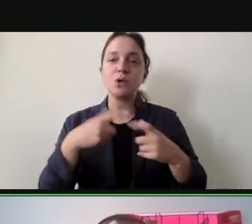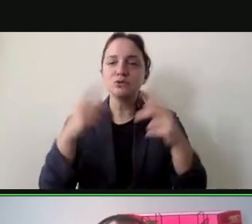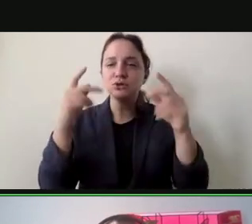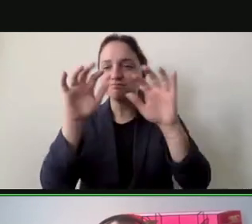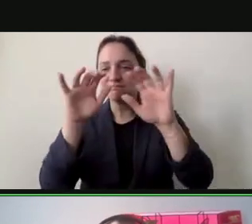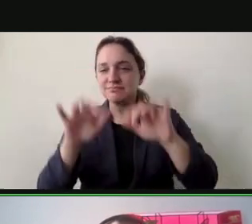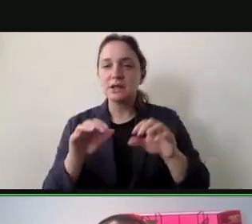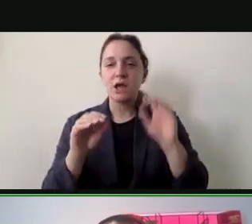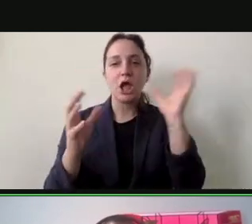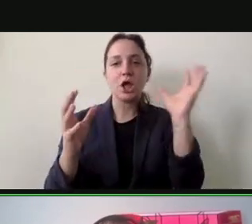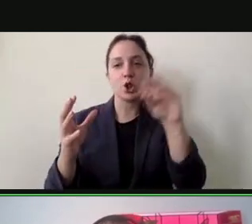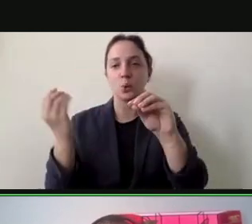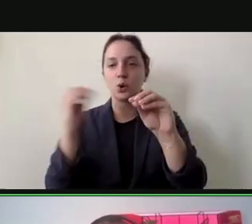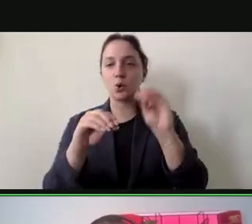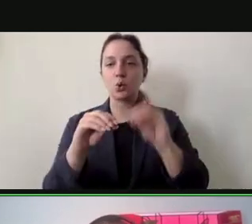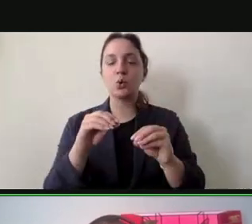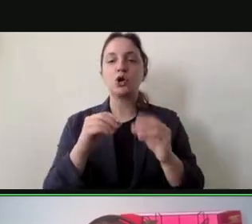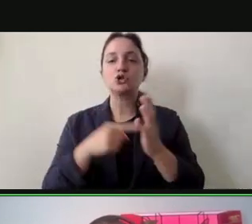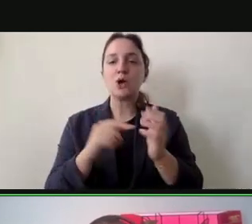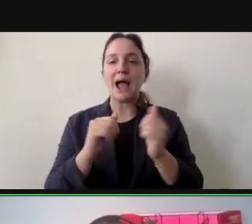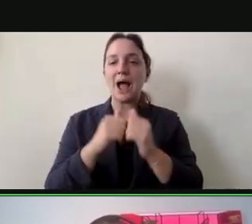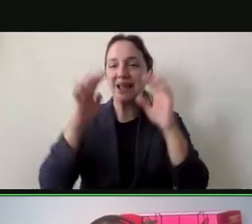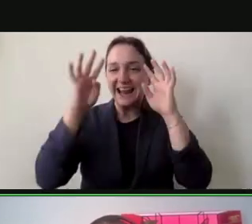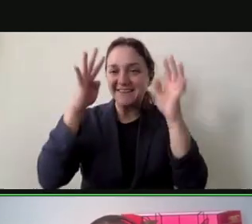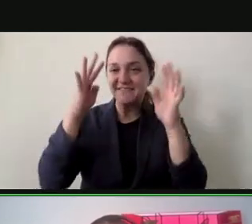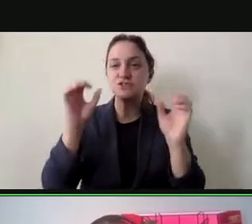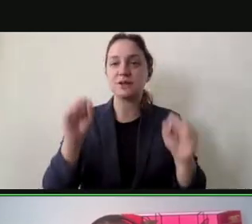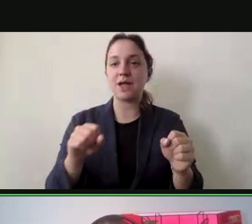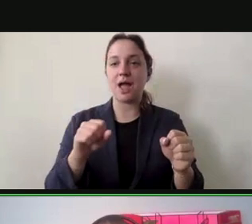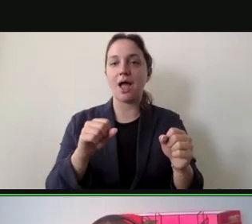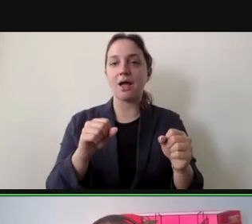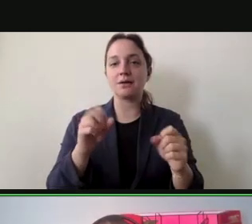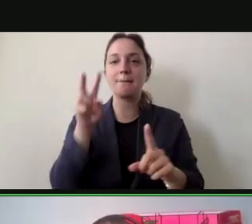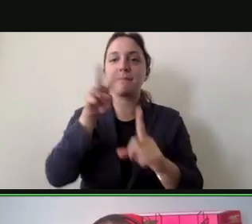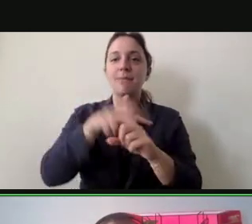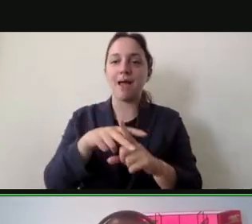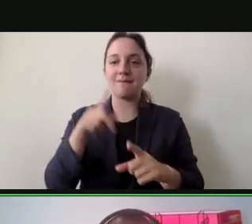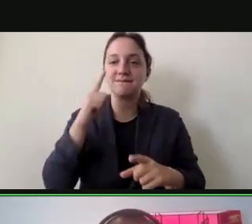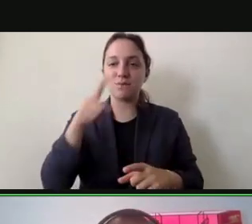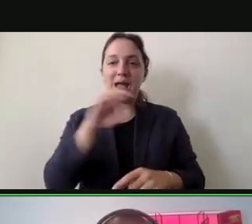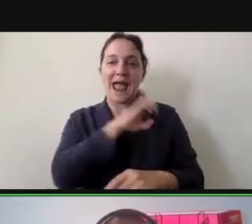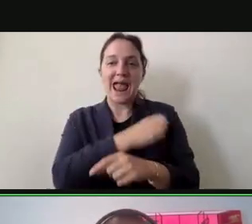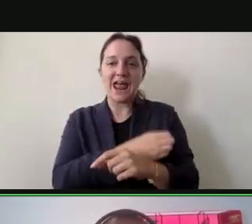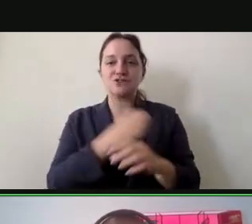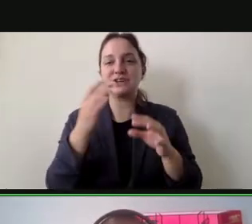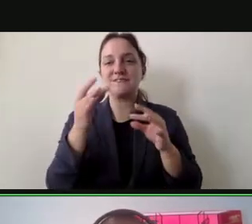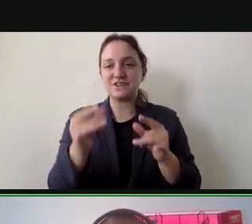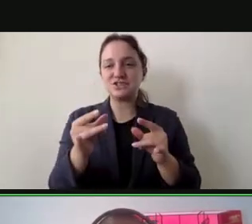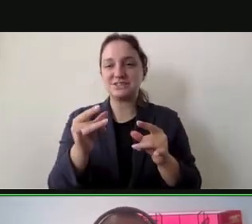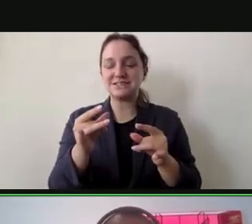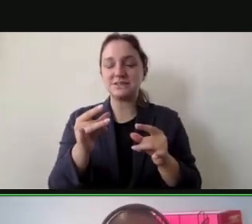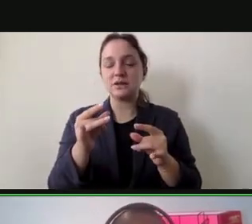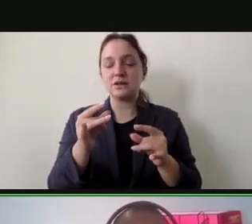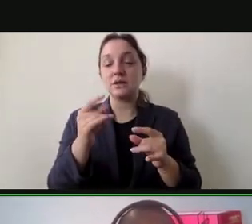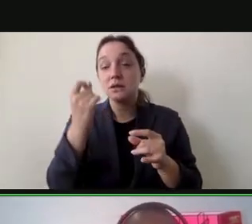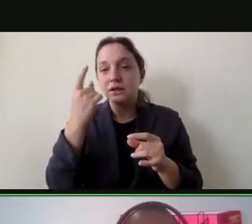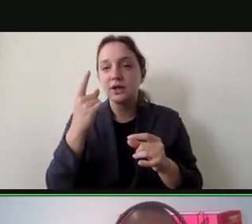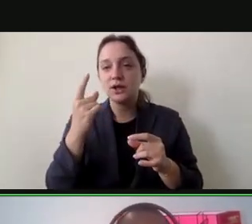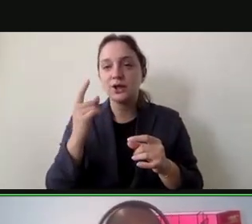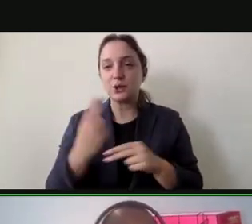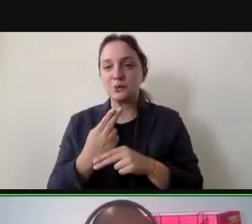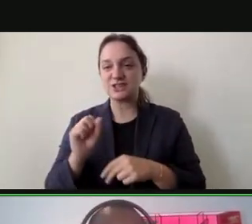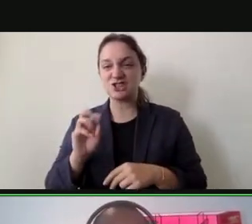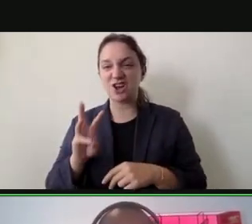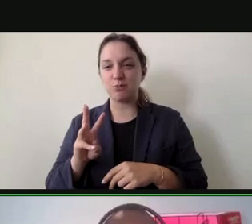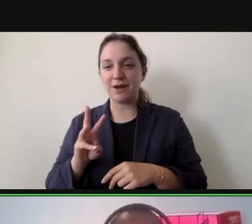that innovation could be brought to the energy efficiency industry through software. And I wrote up that proposal